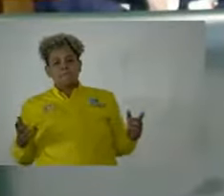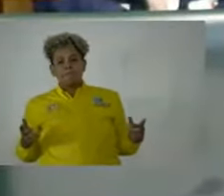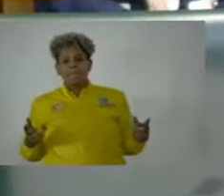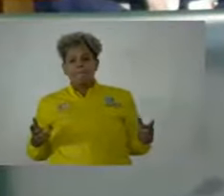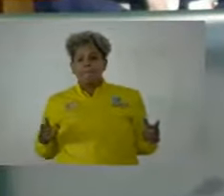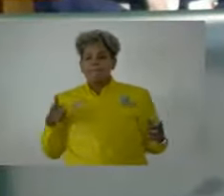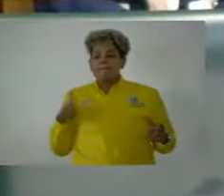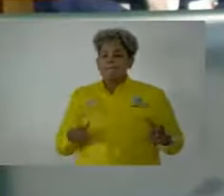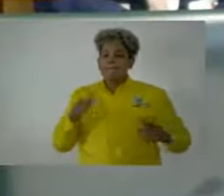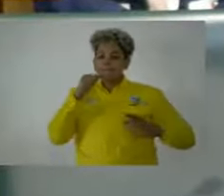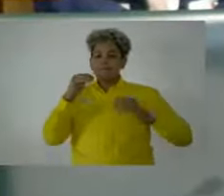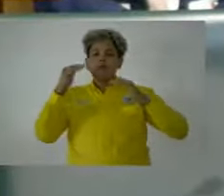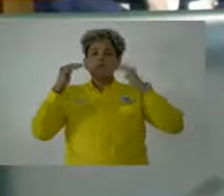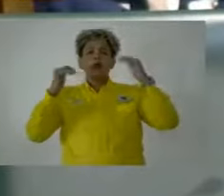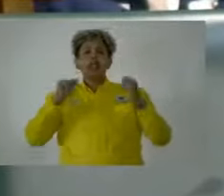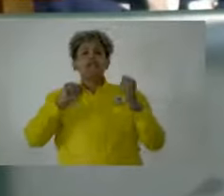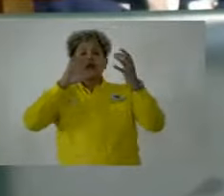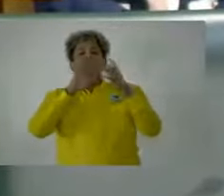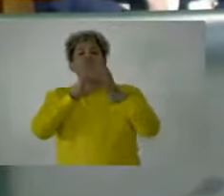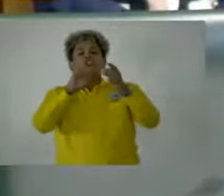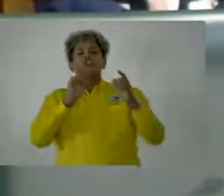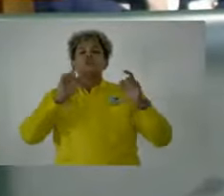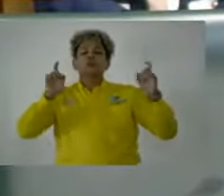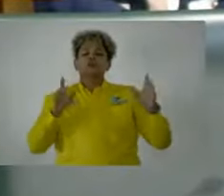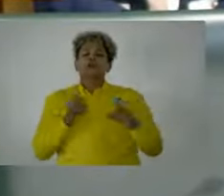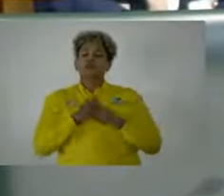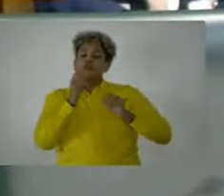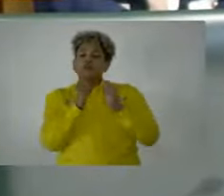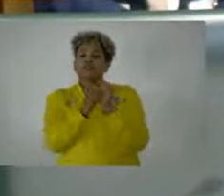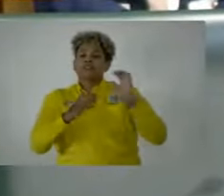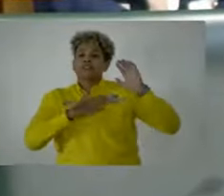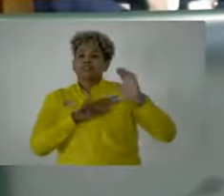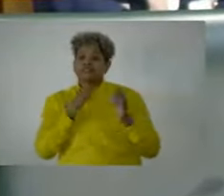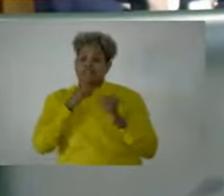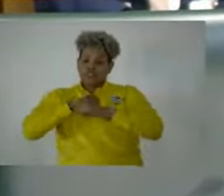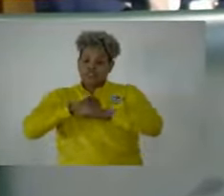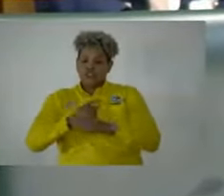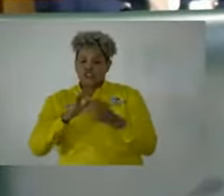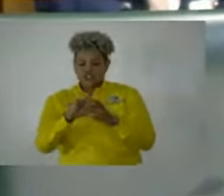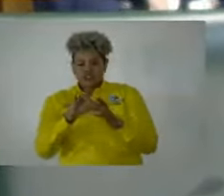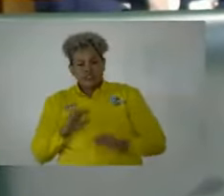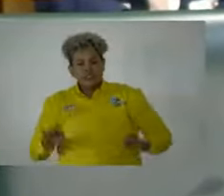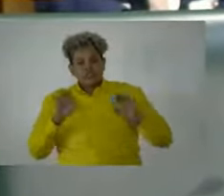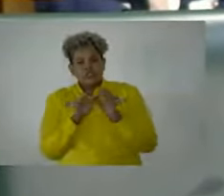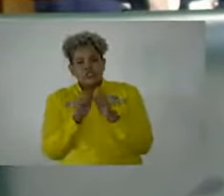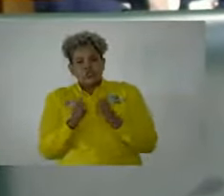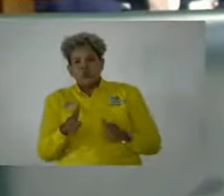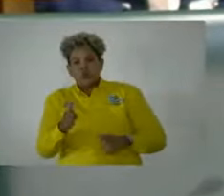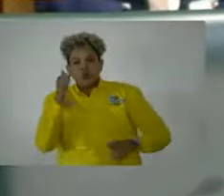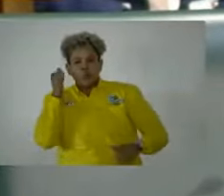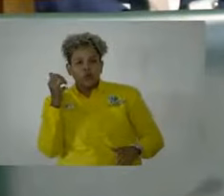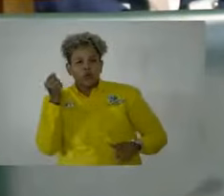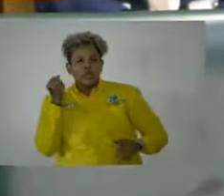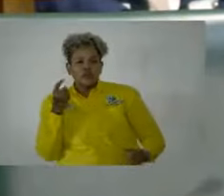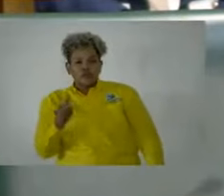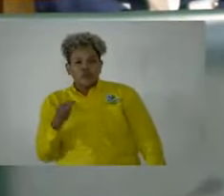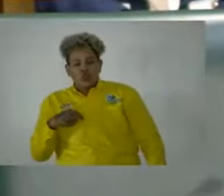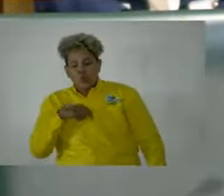This is a balanced approach to dealing with citizen security, and it is essential. Without it, we are not going to get the results that we